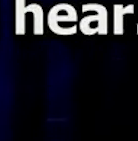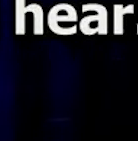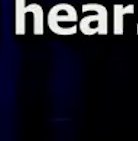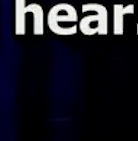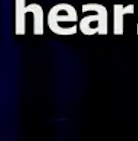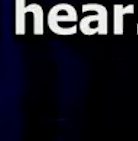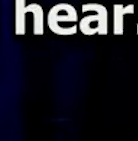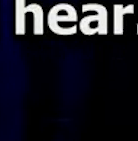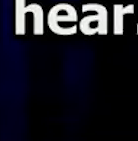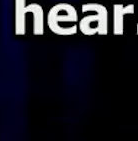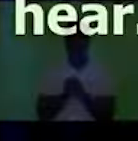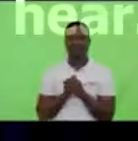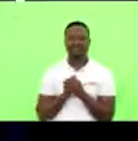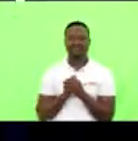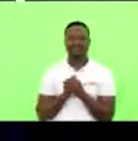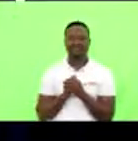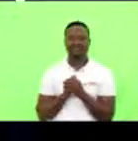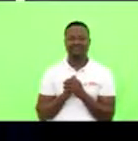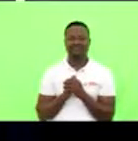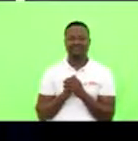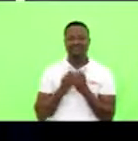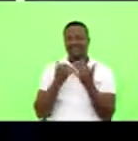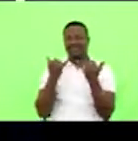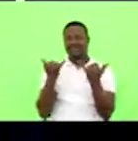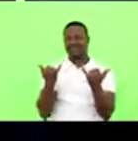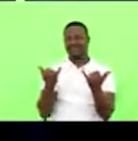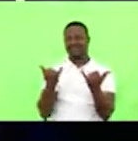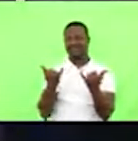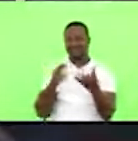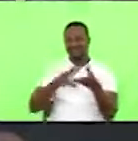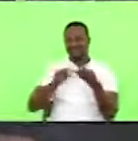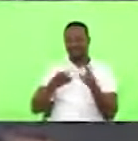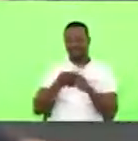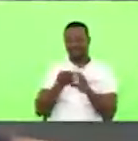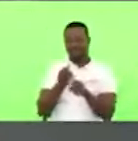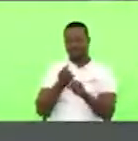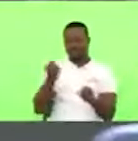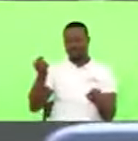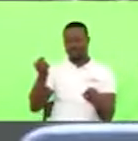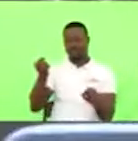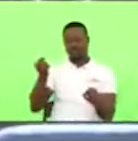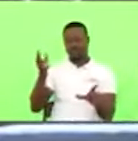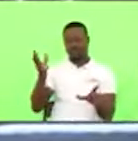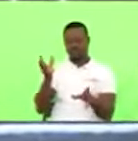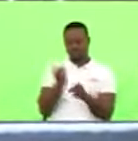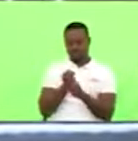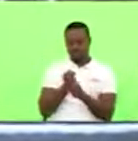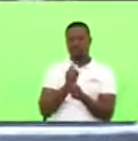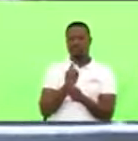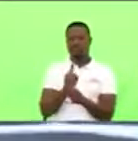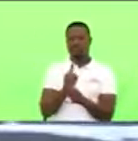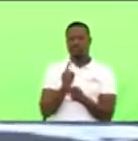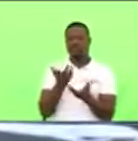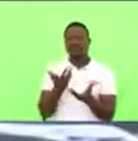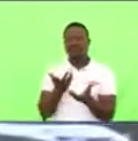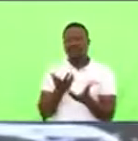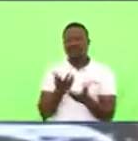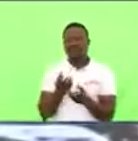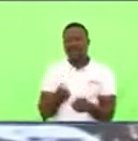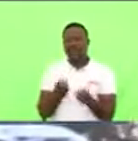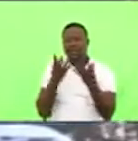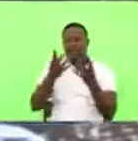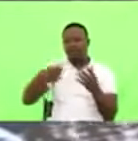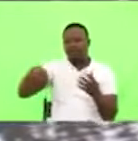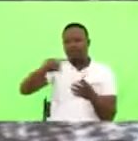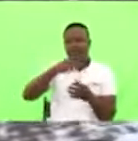Now listen. Let me cut this long story short. How many of you have heard of